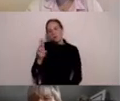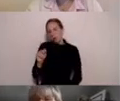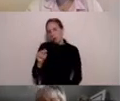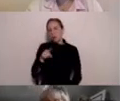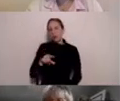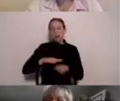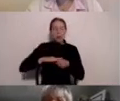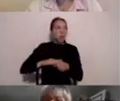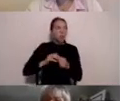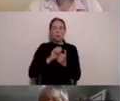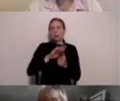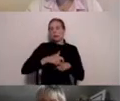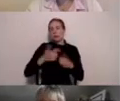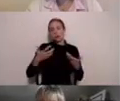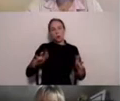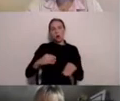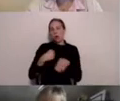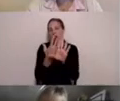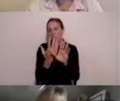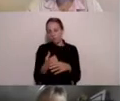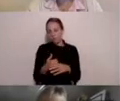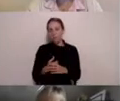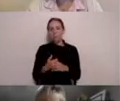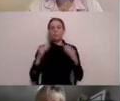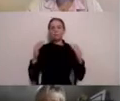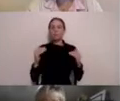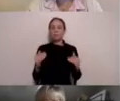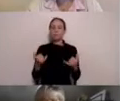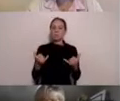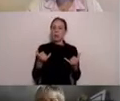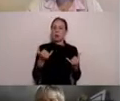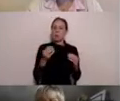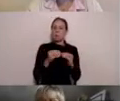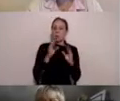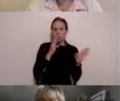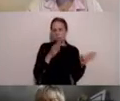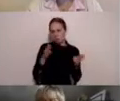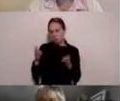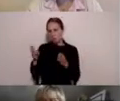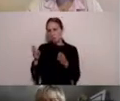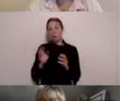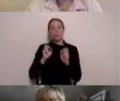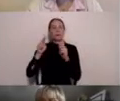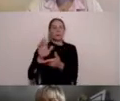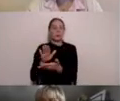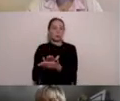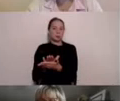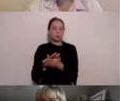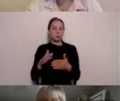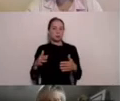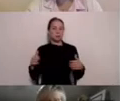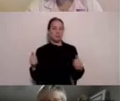time. And then now it's kind of turning a bit towards more that fear of returning to school, especially for medically fragile